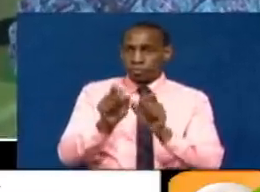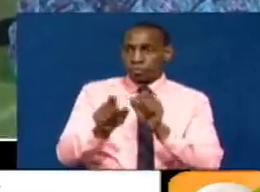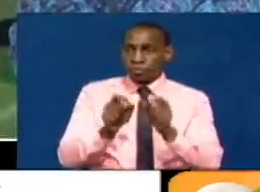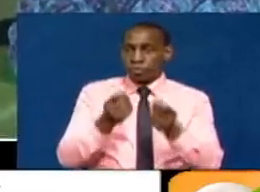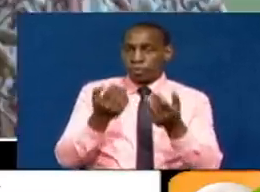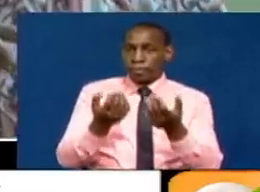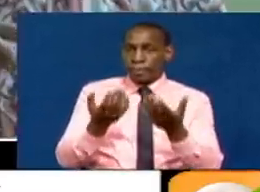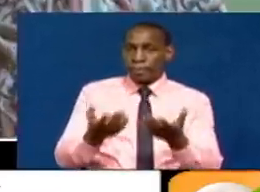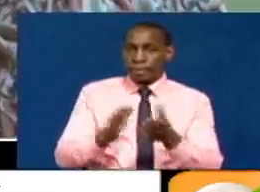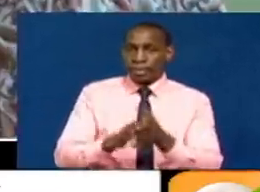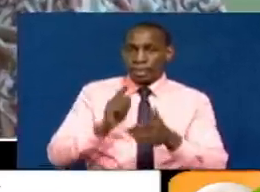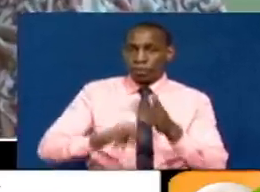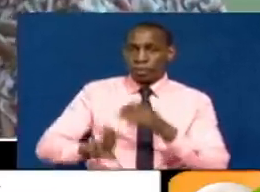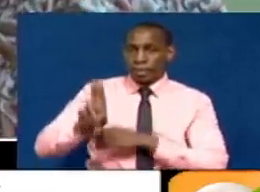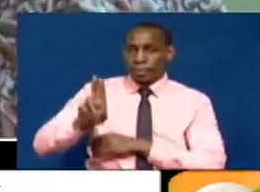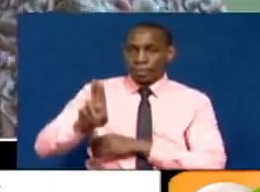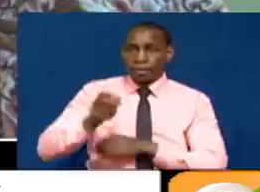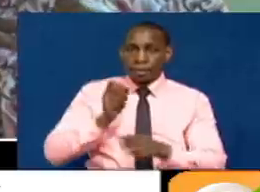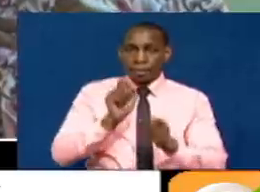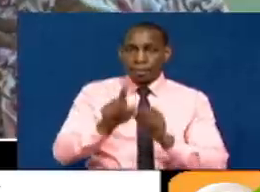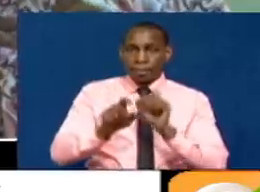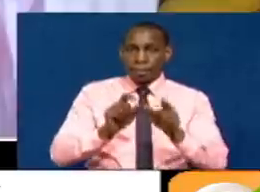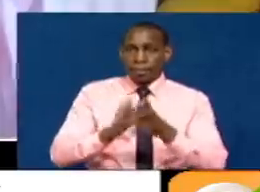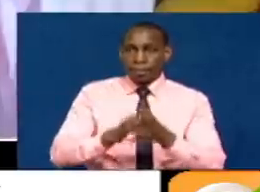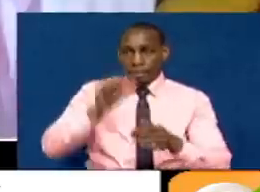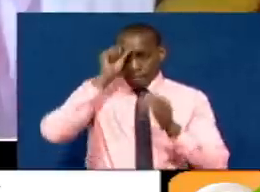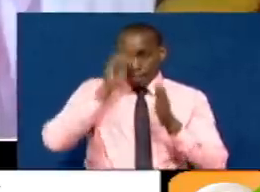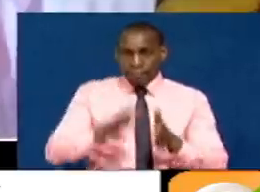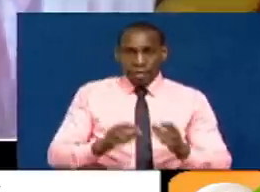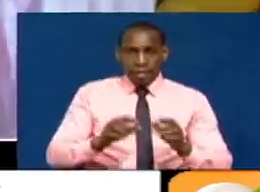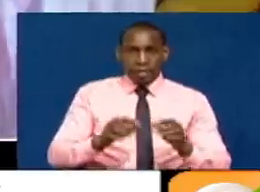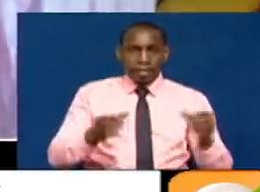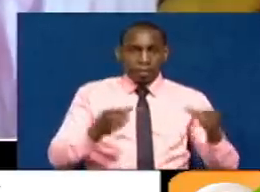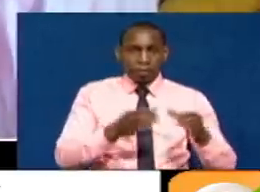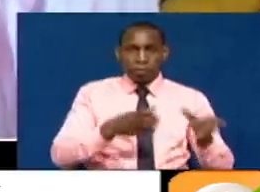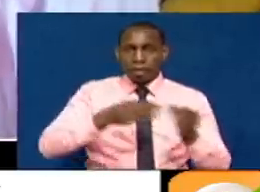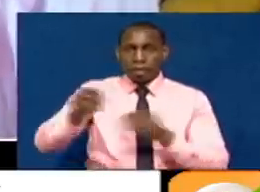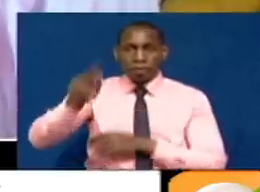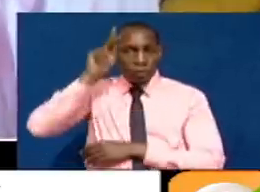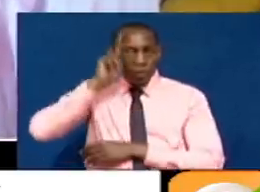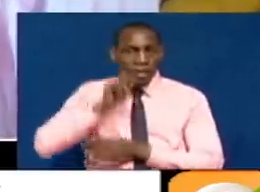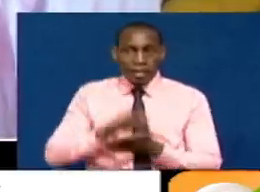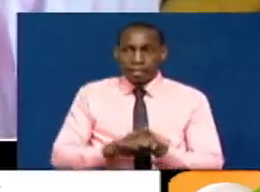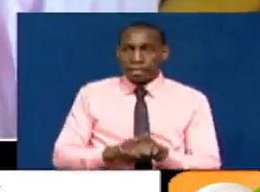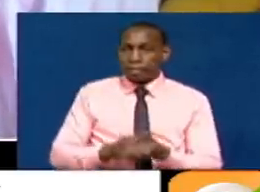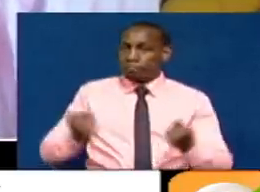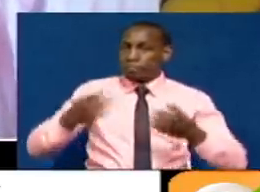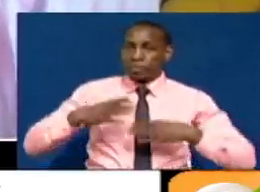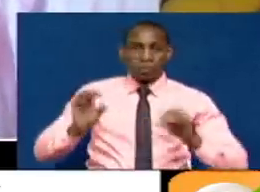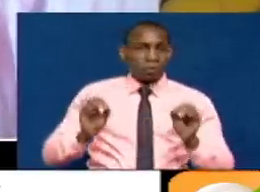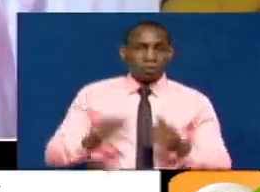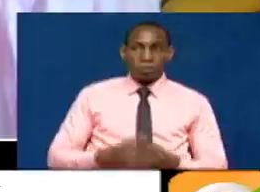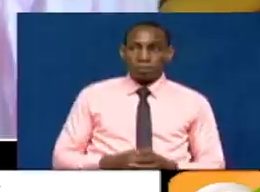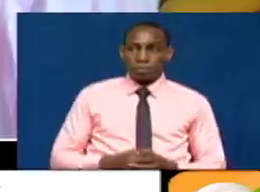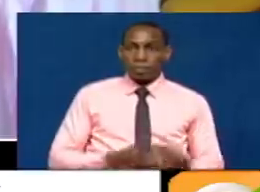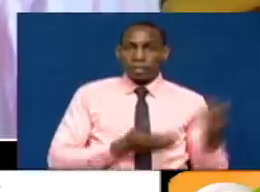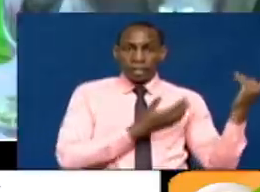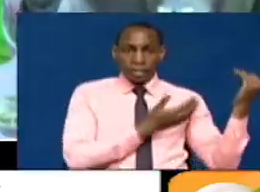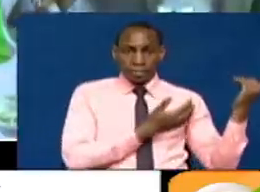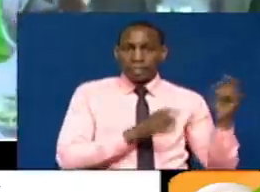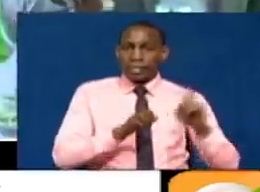WhatsApp messages that the governor and her delegation were heading to Karen. So there was no surprise whatsoever. Was it